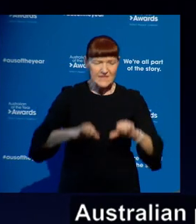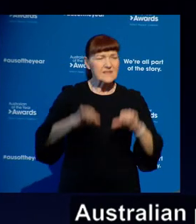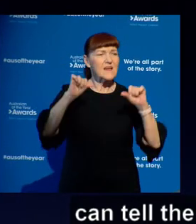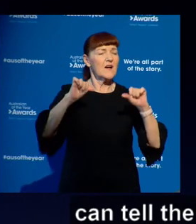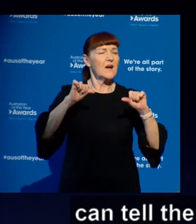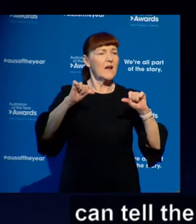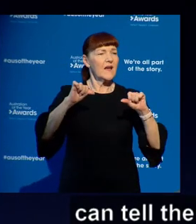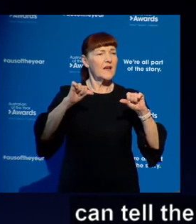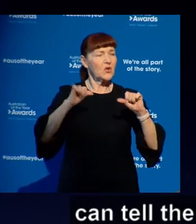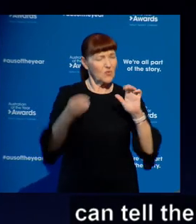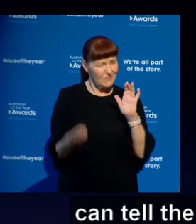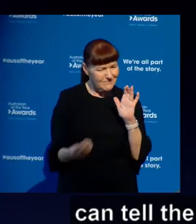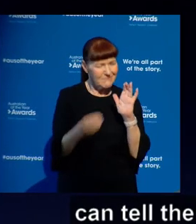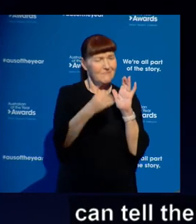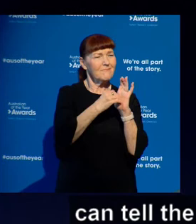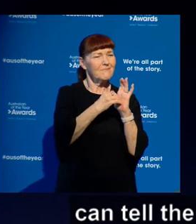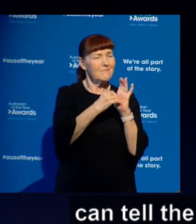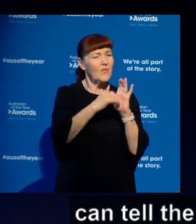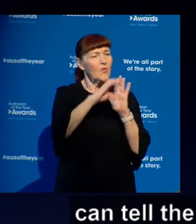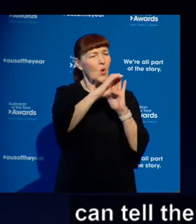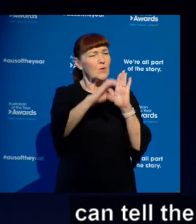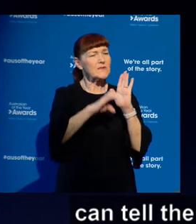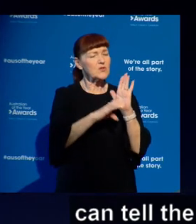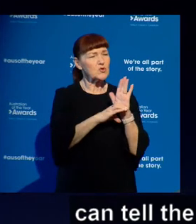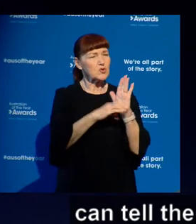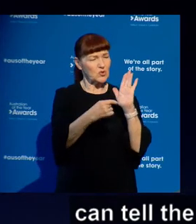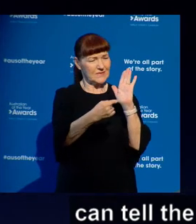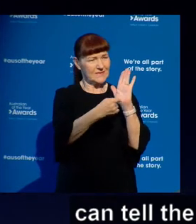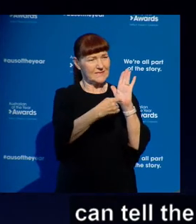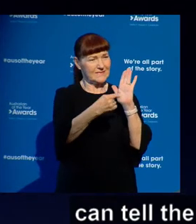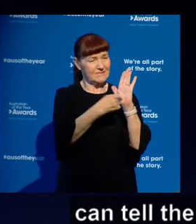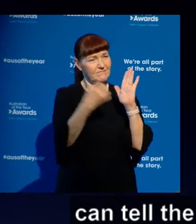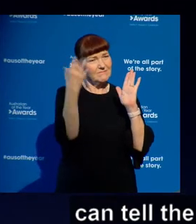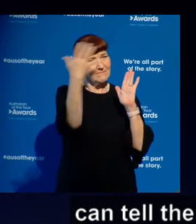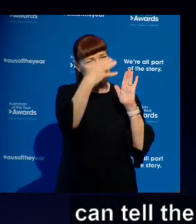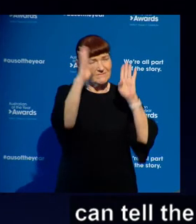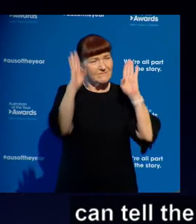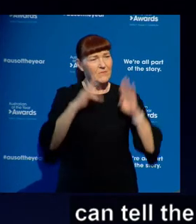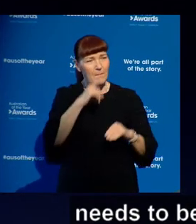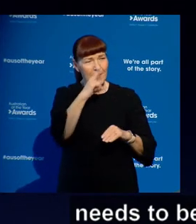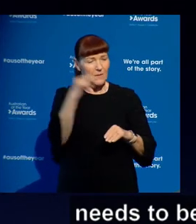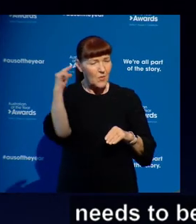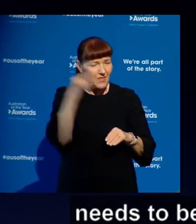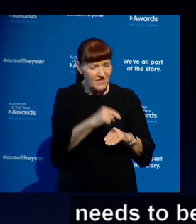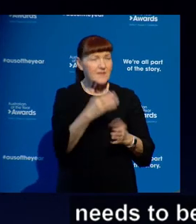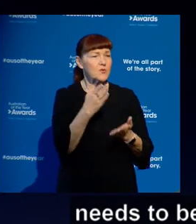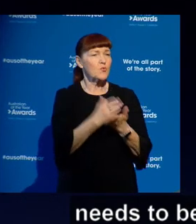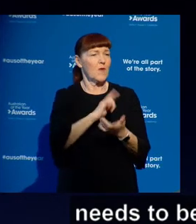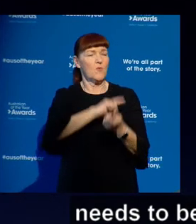to enshrine in the Constitution a voice to Parliament. This is real reform.